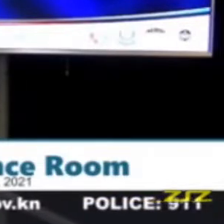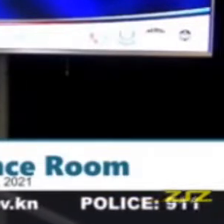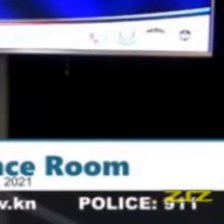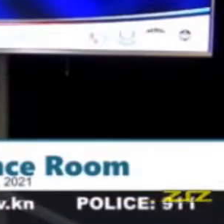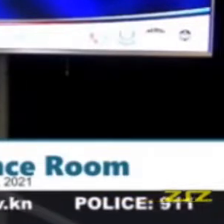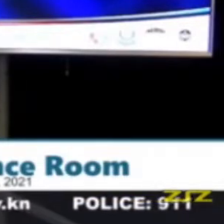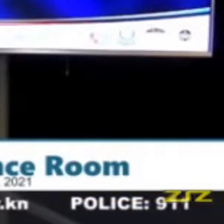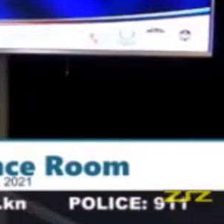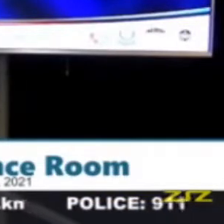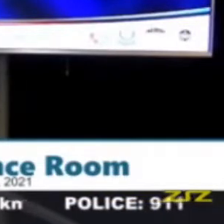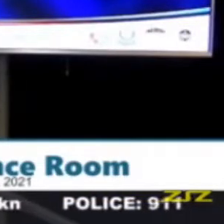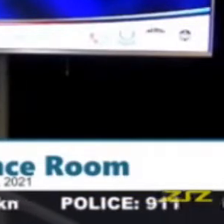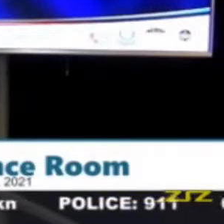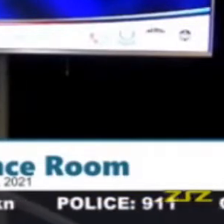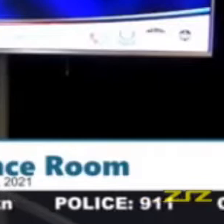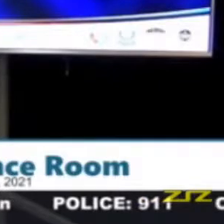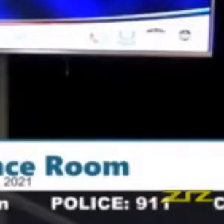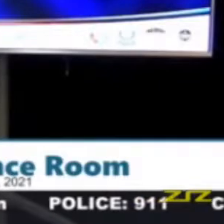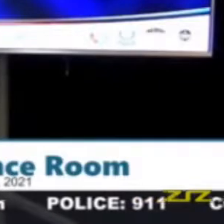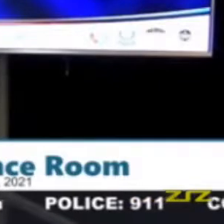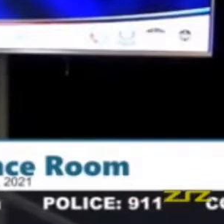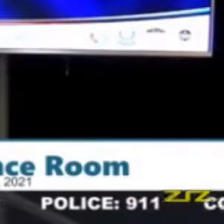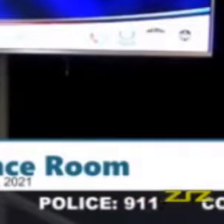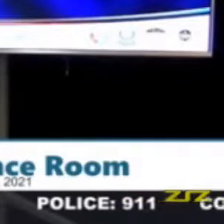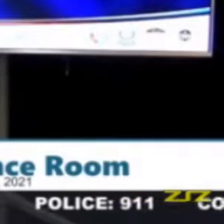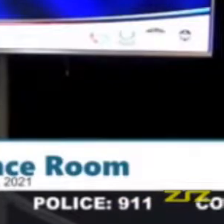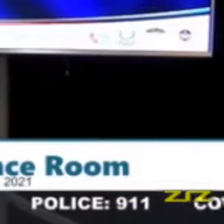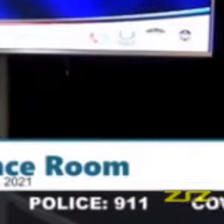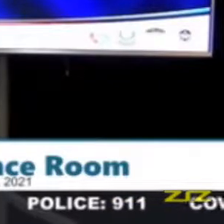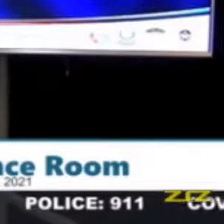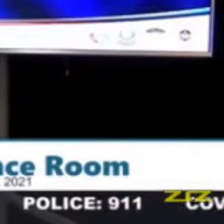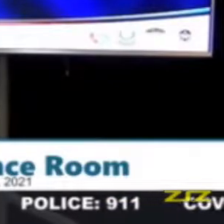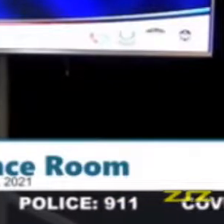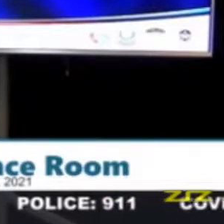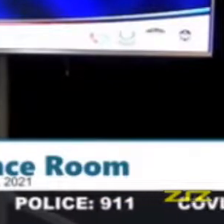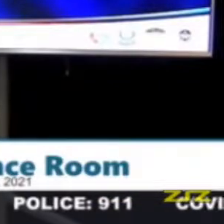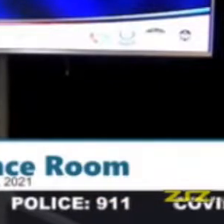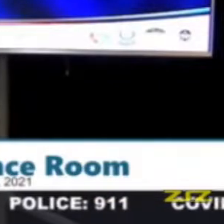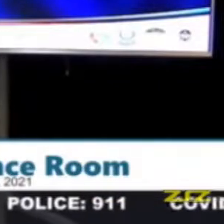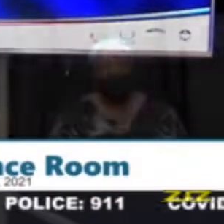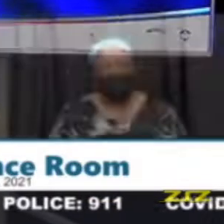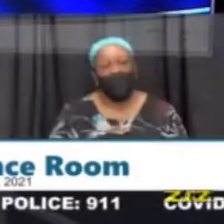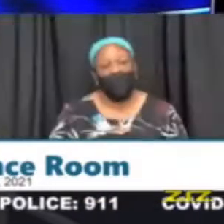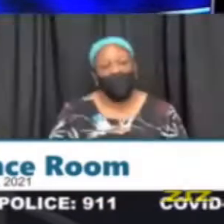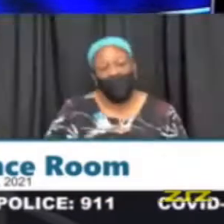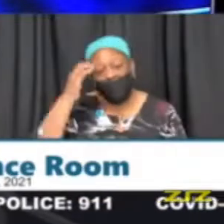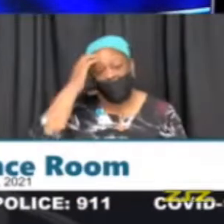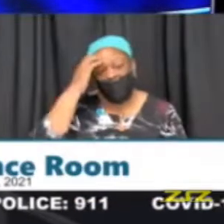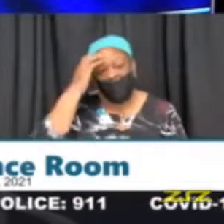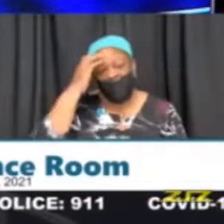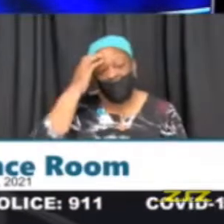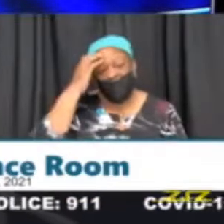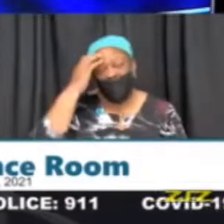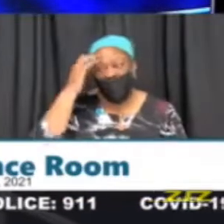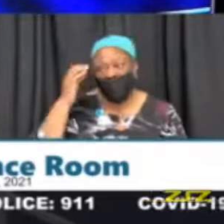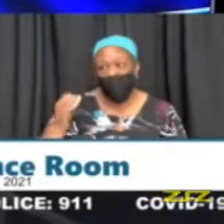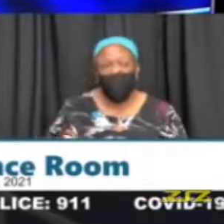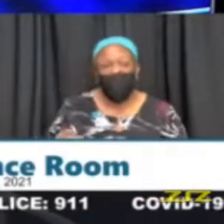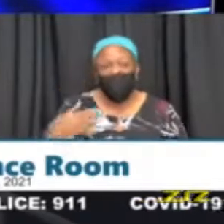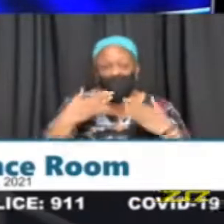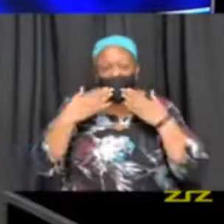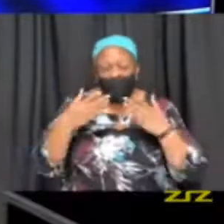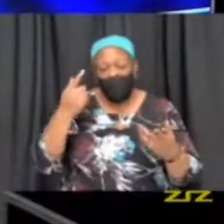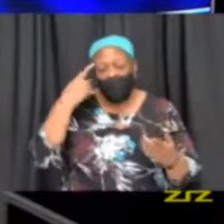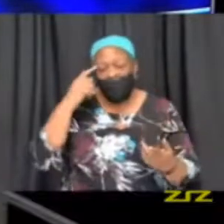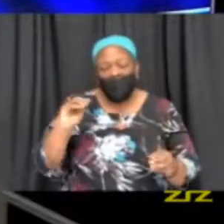on particular subjects, and go to the relevant sources to get information. That now brings us to so thank you very